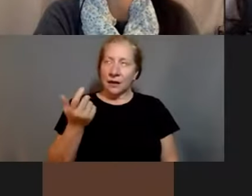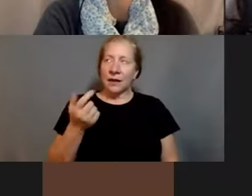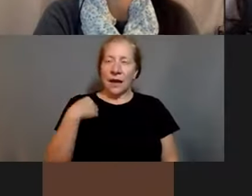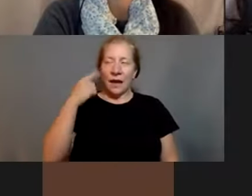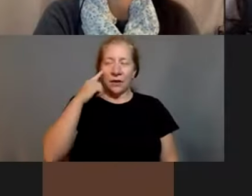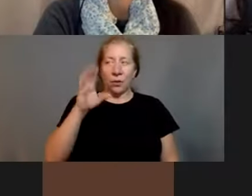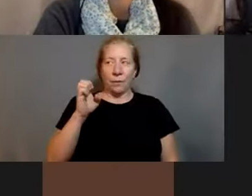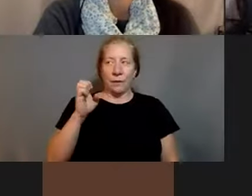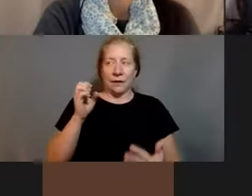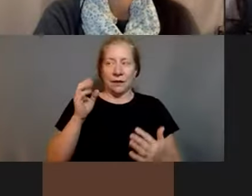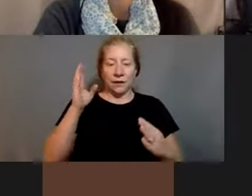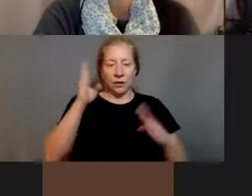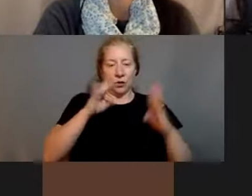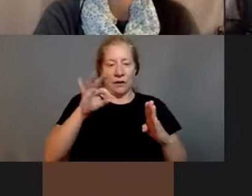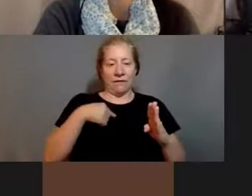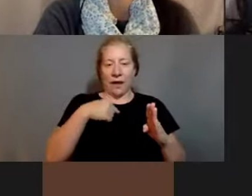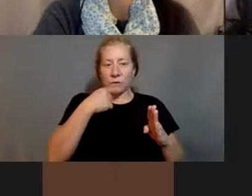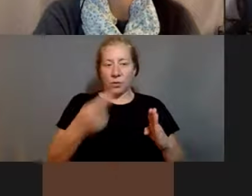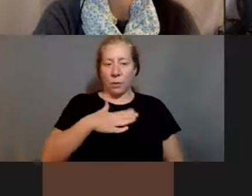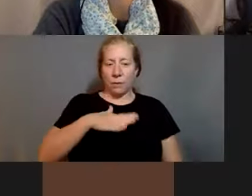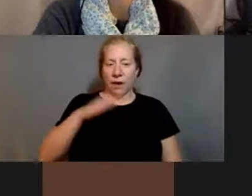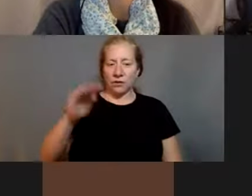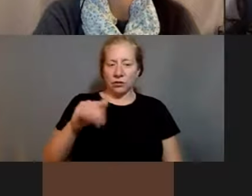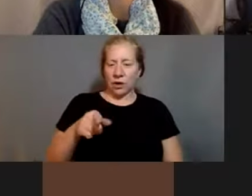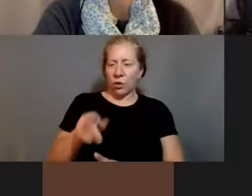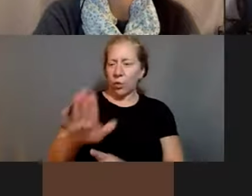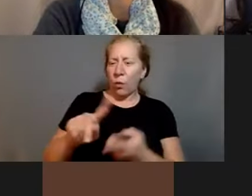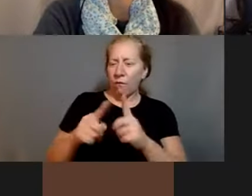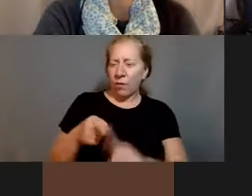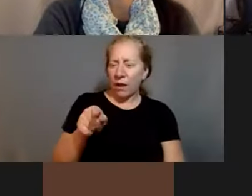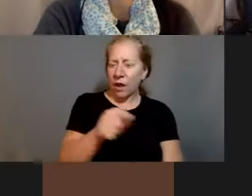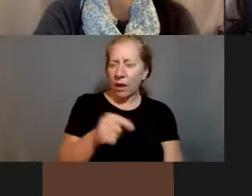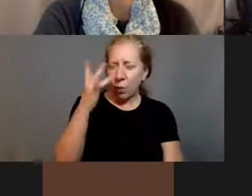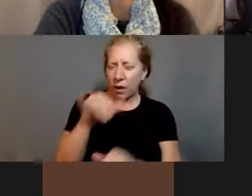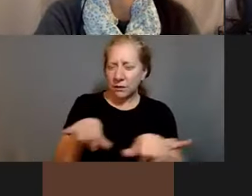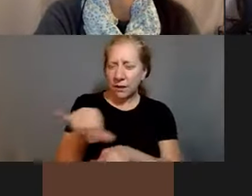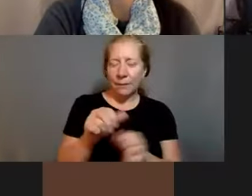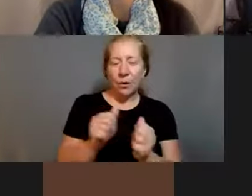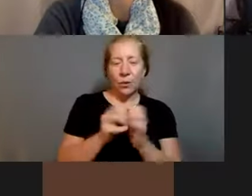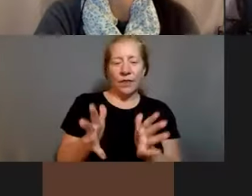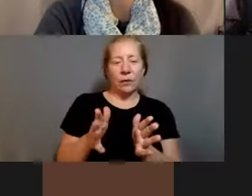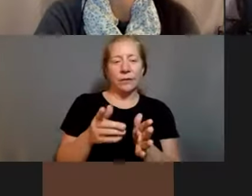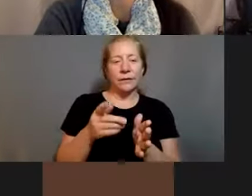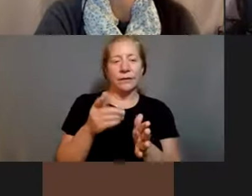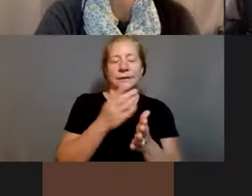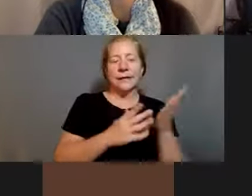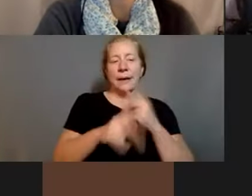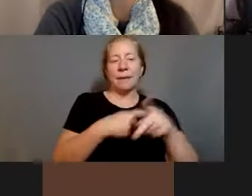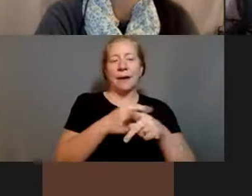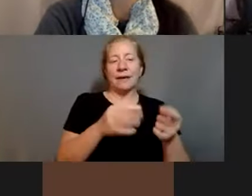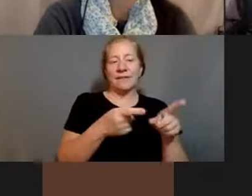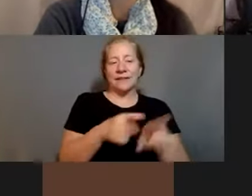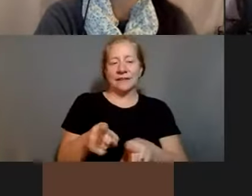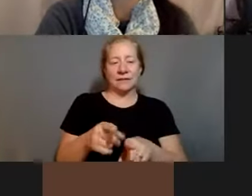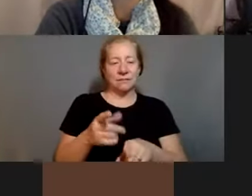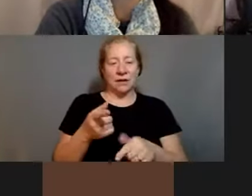if I were to tell my child that I'm questioning who her friends are without there being an incident. Number one,